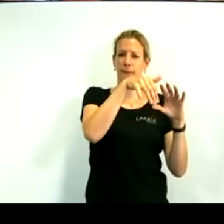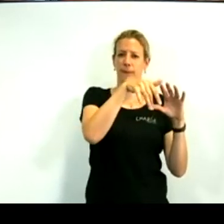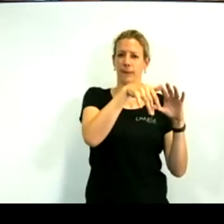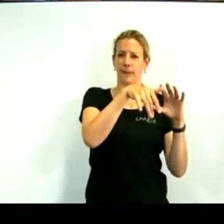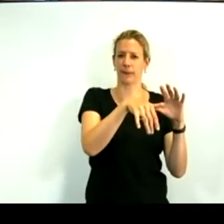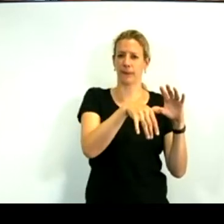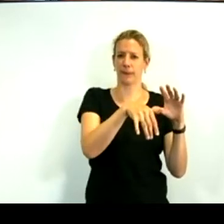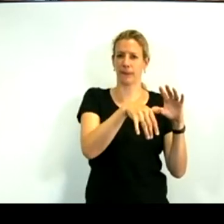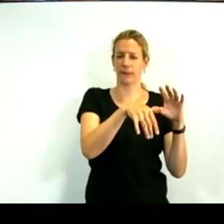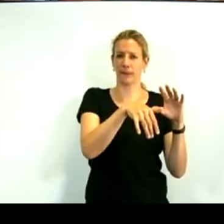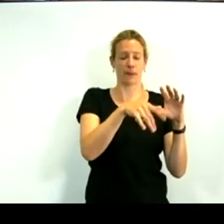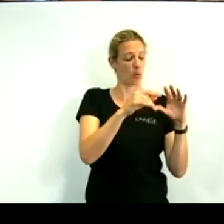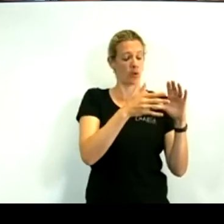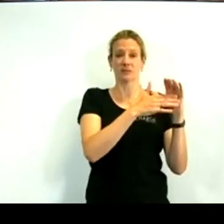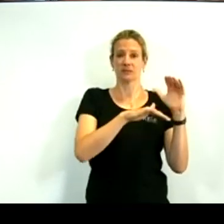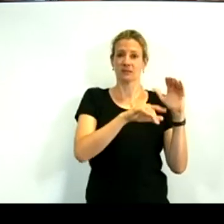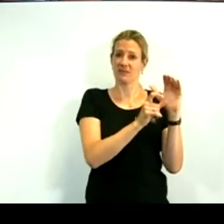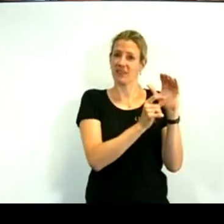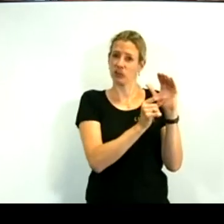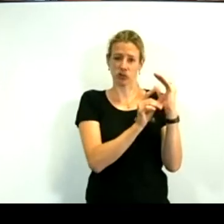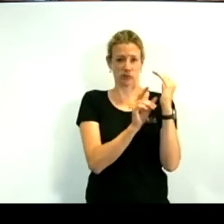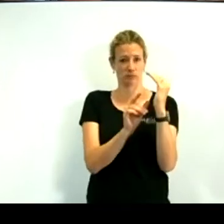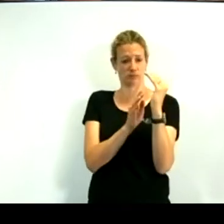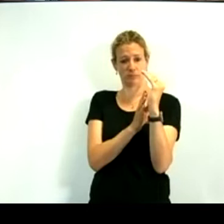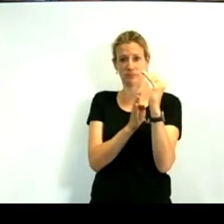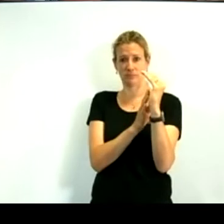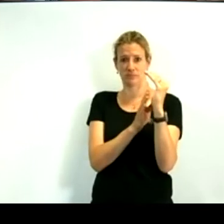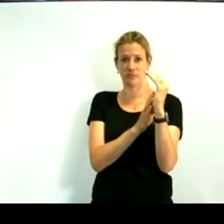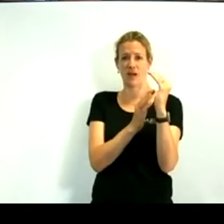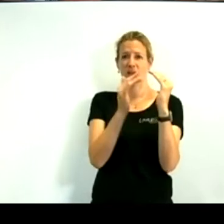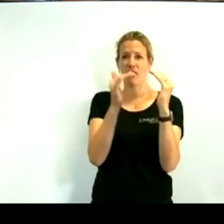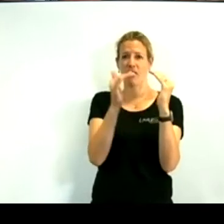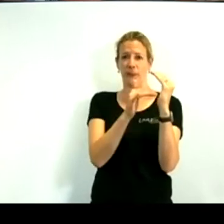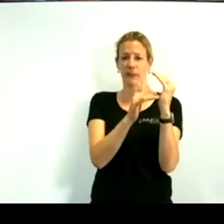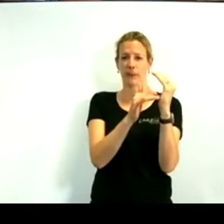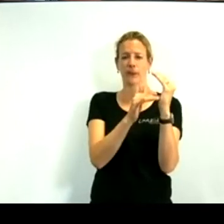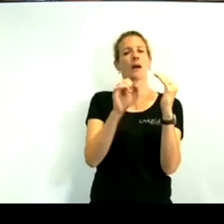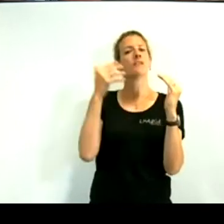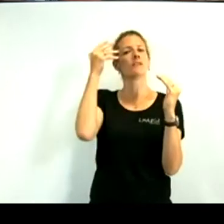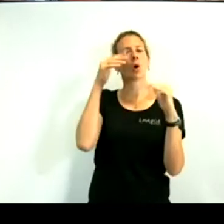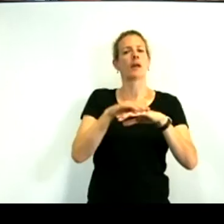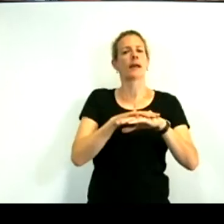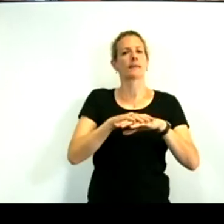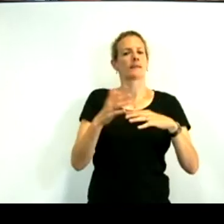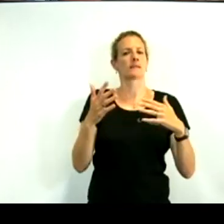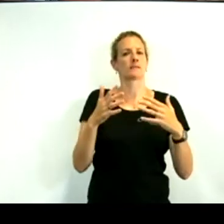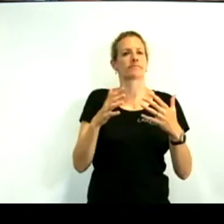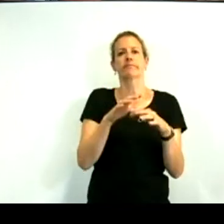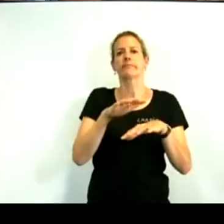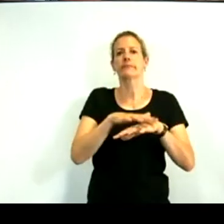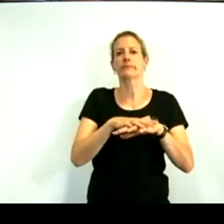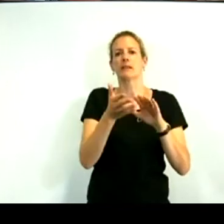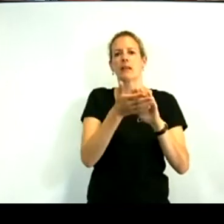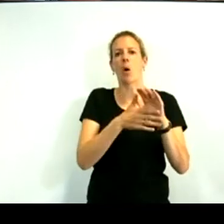The retina is a bit like wallpaper glued. We have wallpaper glued to the wall. We have the retina